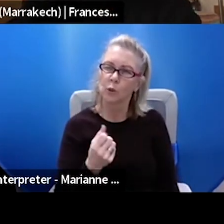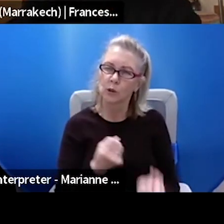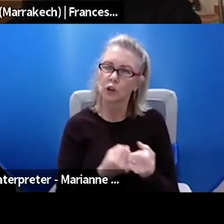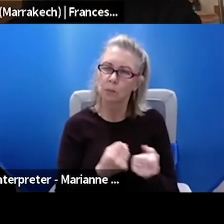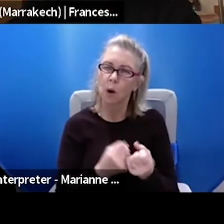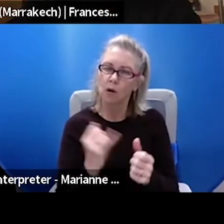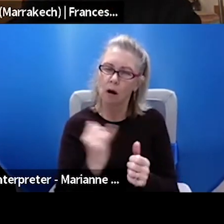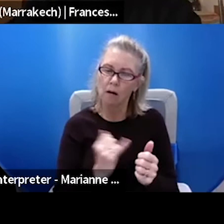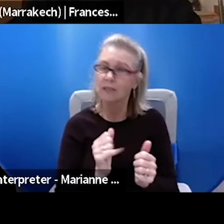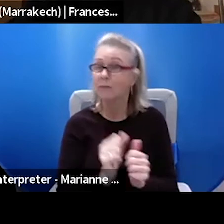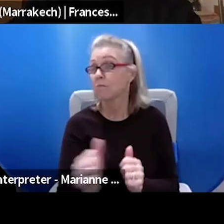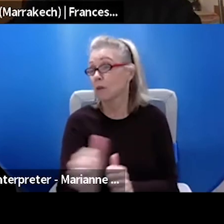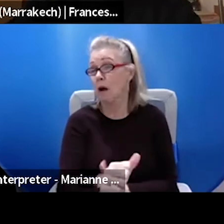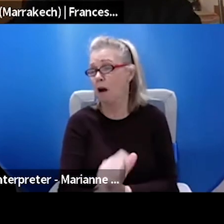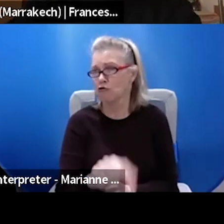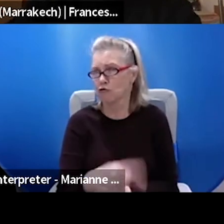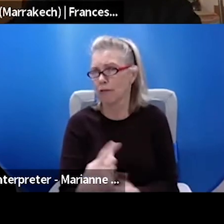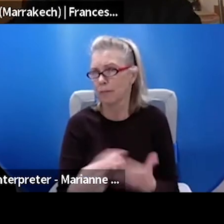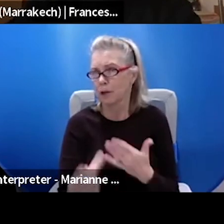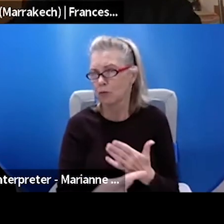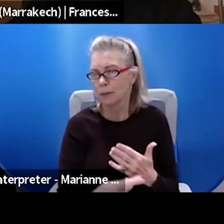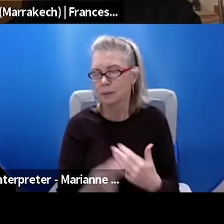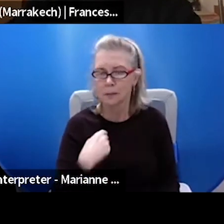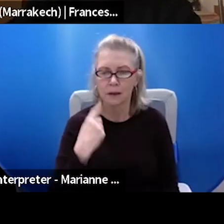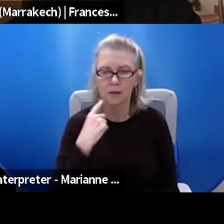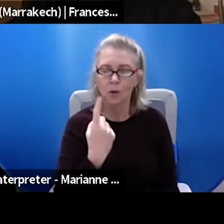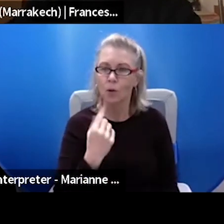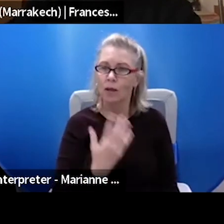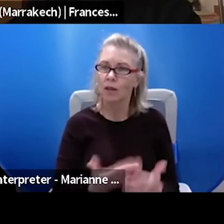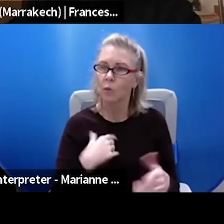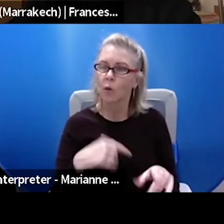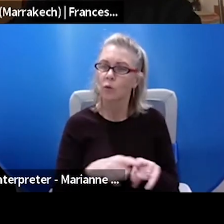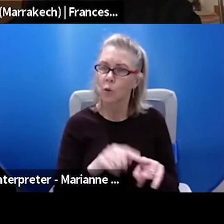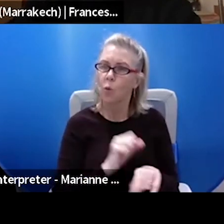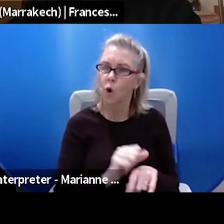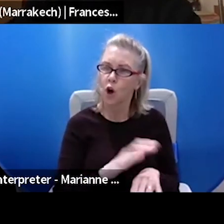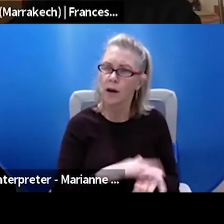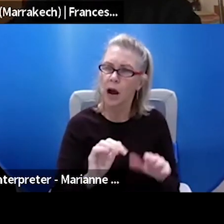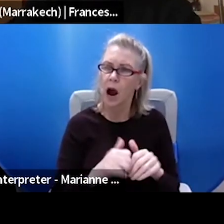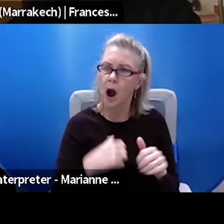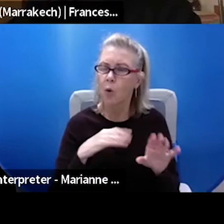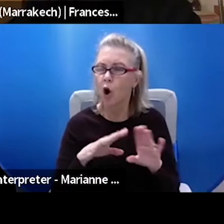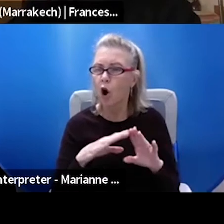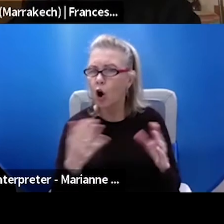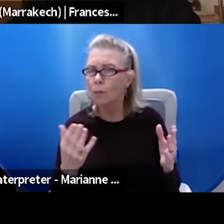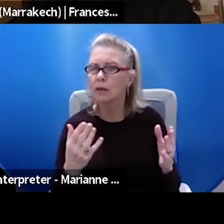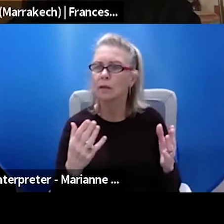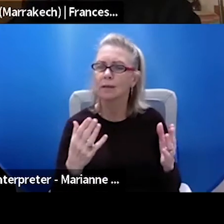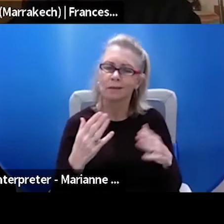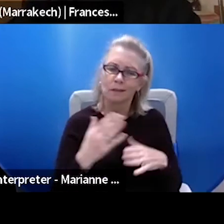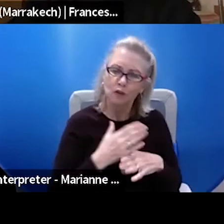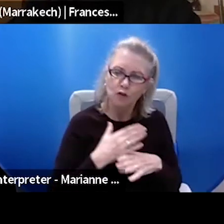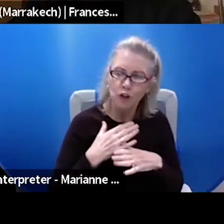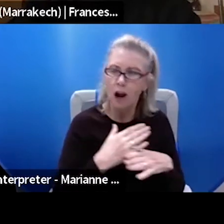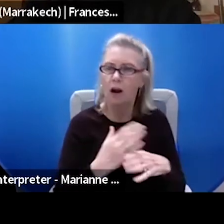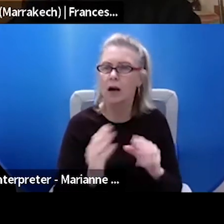beyond the program? And I think one of the things that we're also working on again is how we open up and share more, so that we give